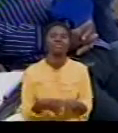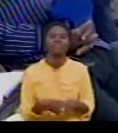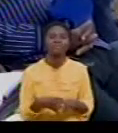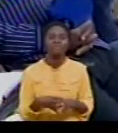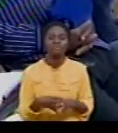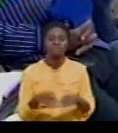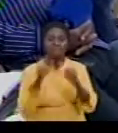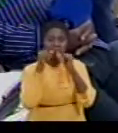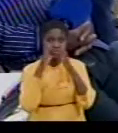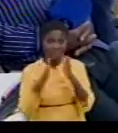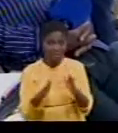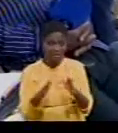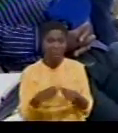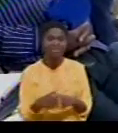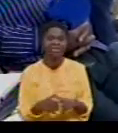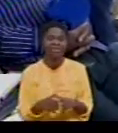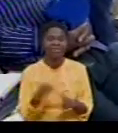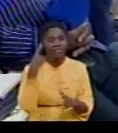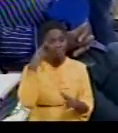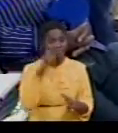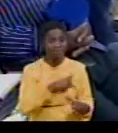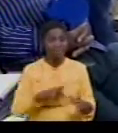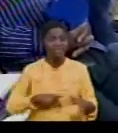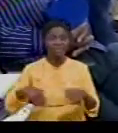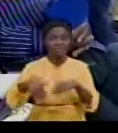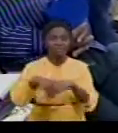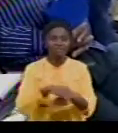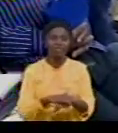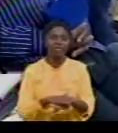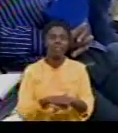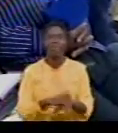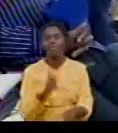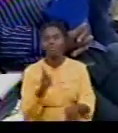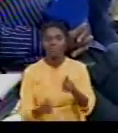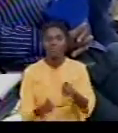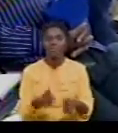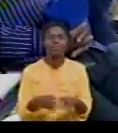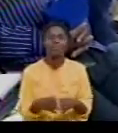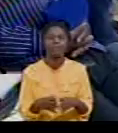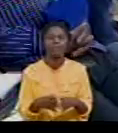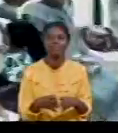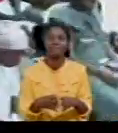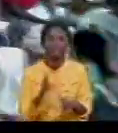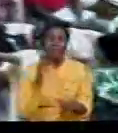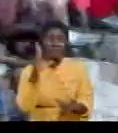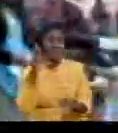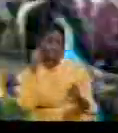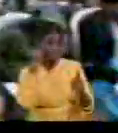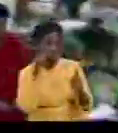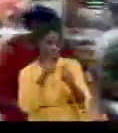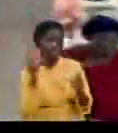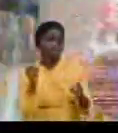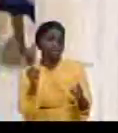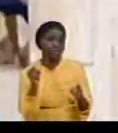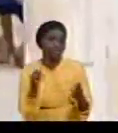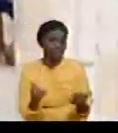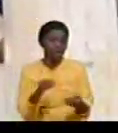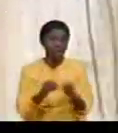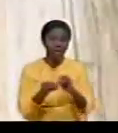Extraordinary blessings for kingdom citizens. There are 3 points I'm looking at. Number one,